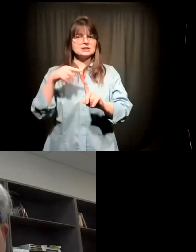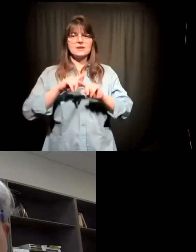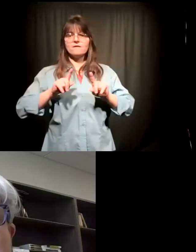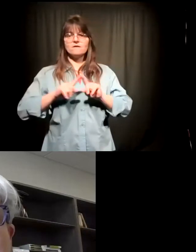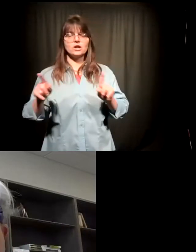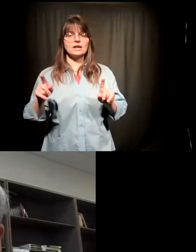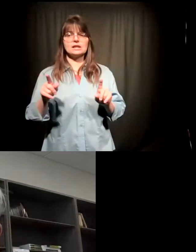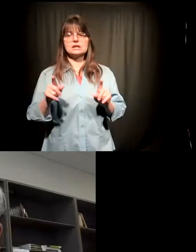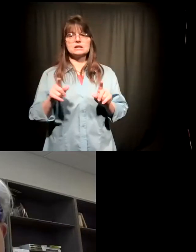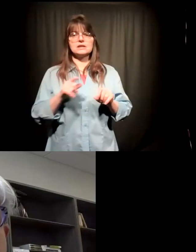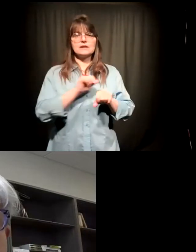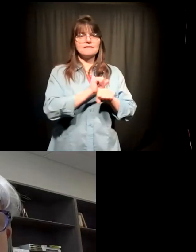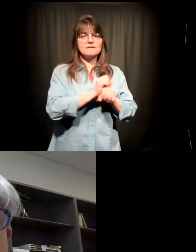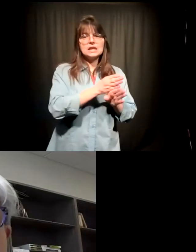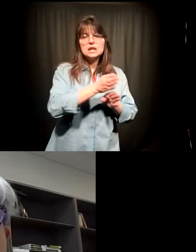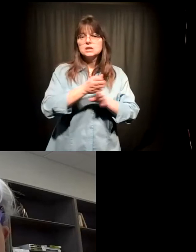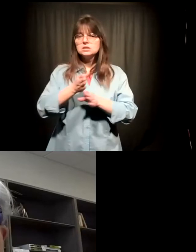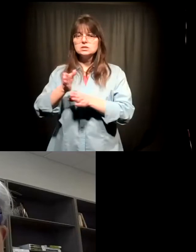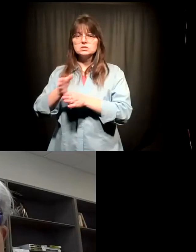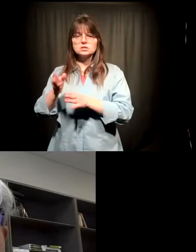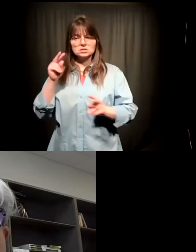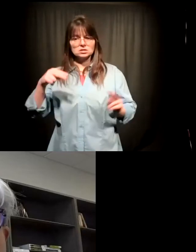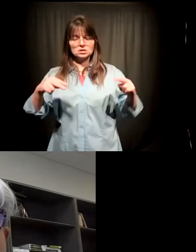that changed me as a person.